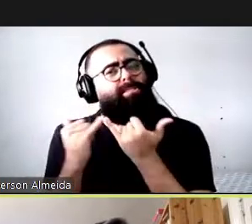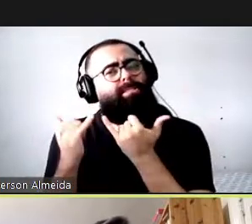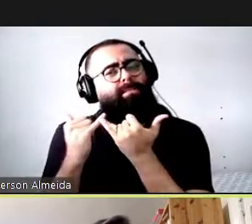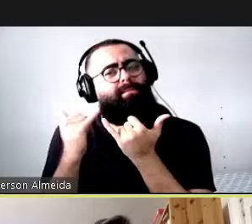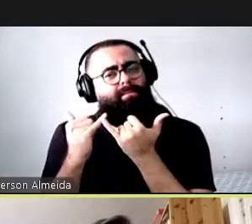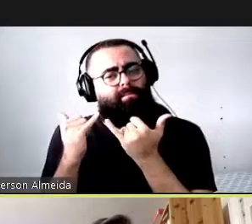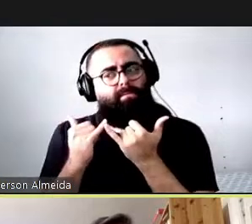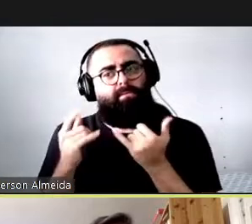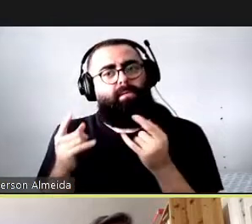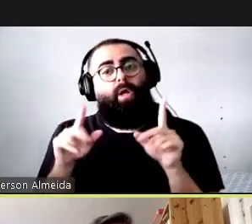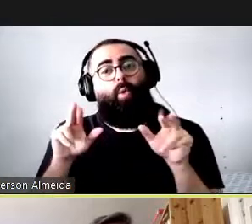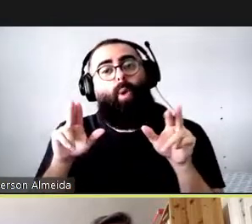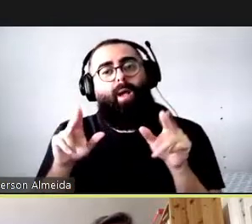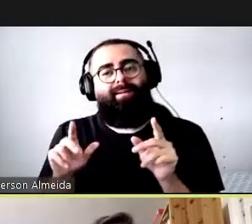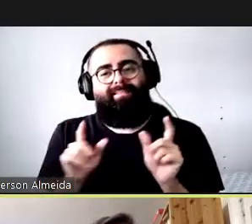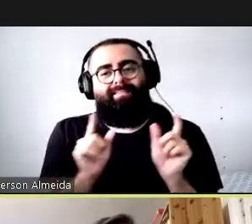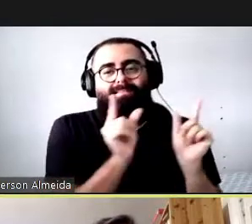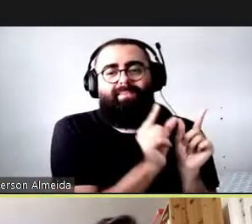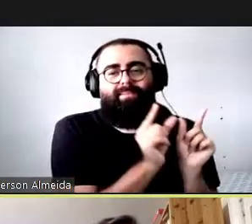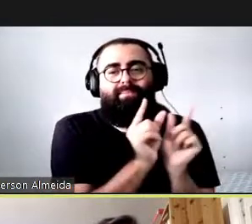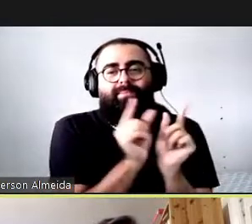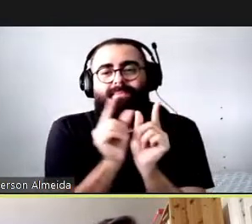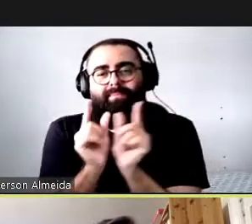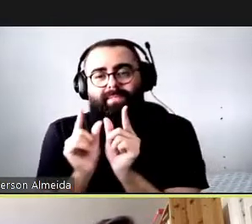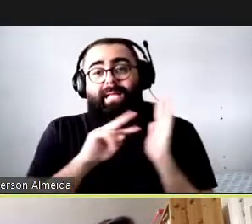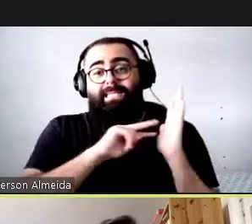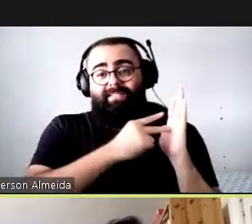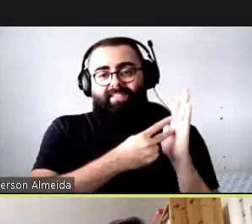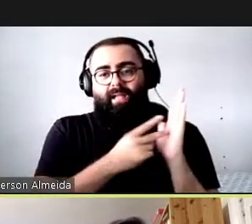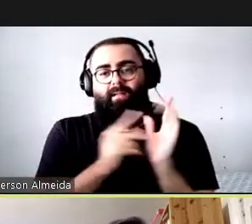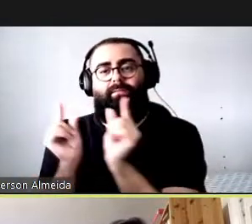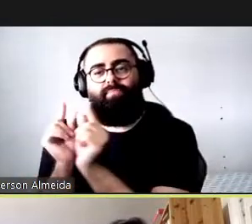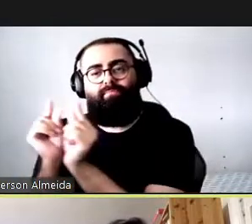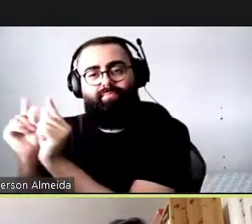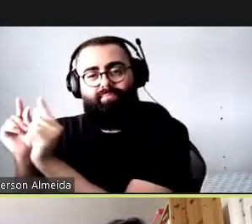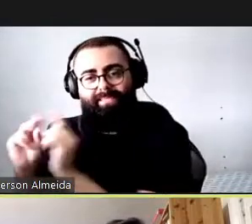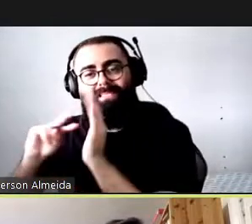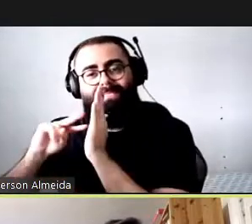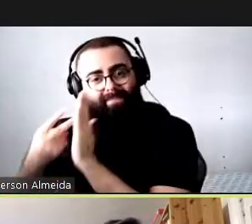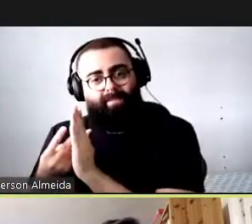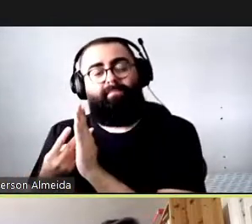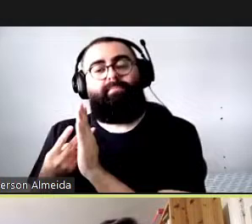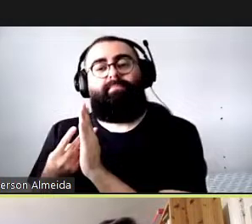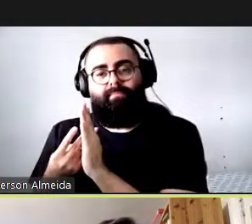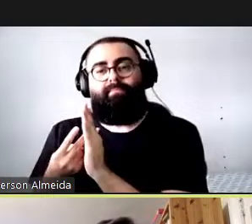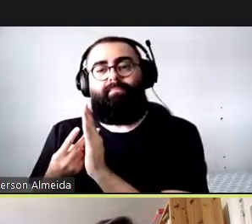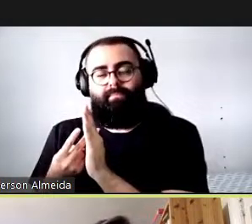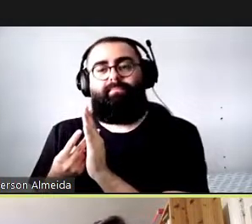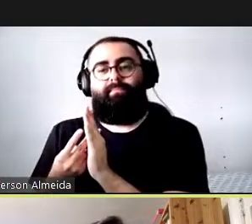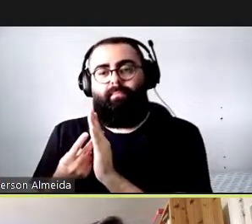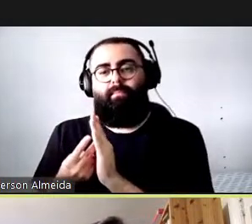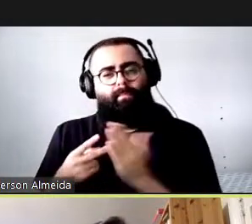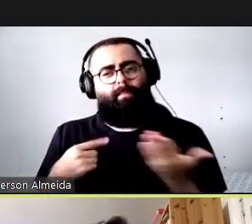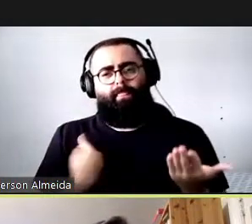meaningful. We need to be able to have a way of taking